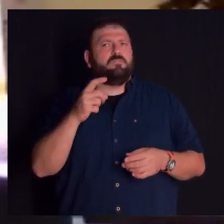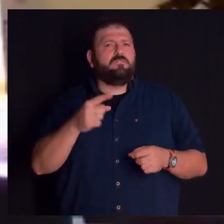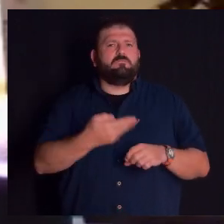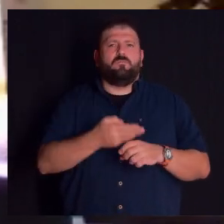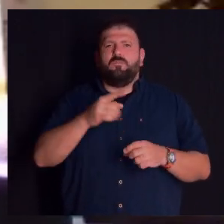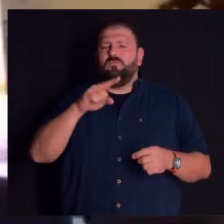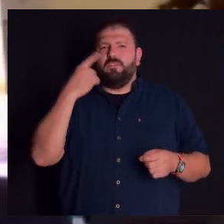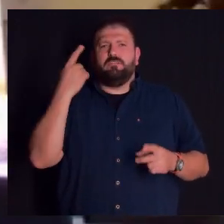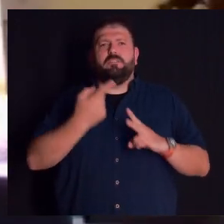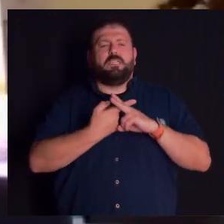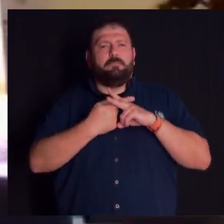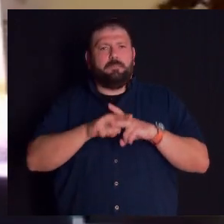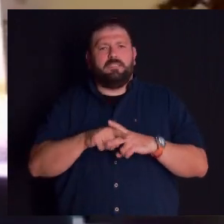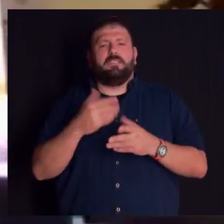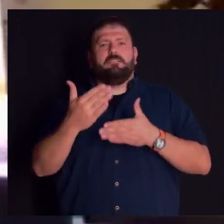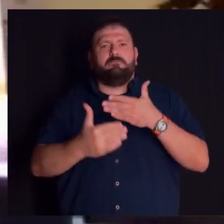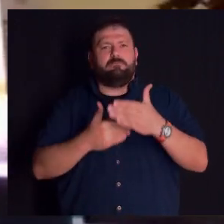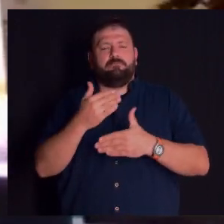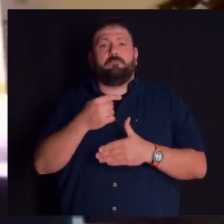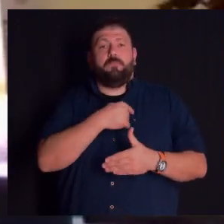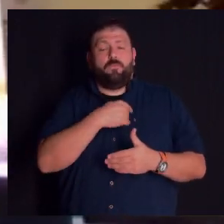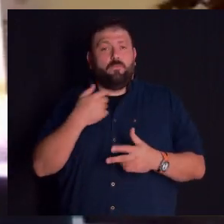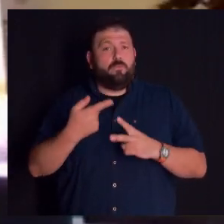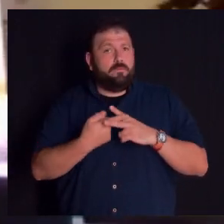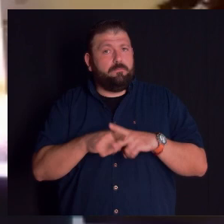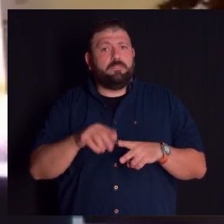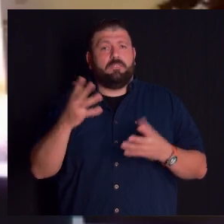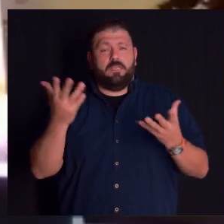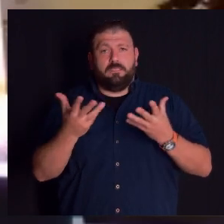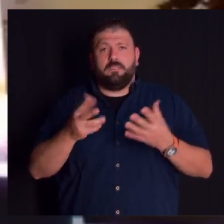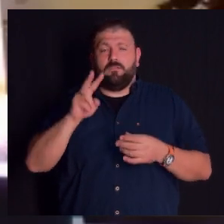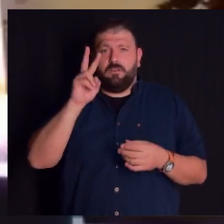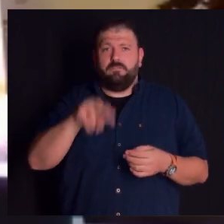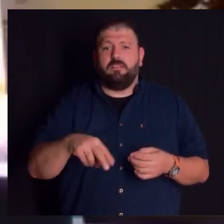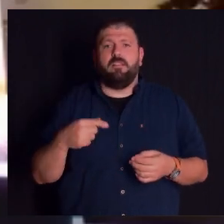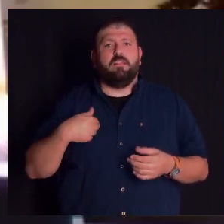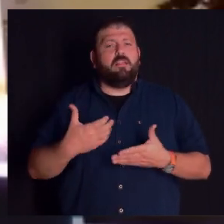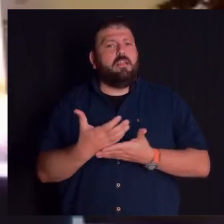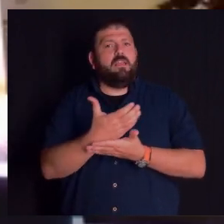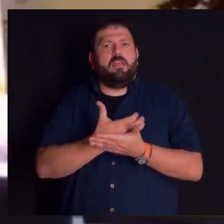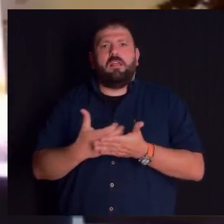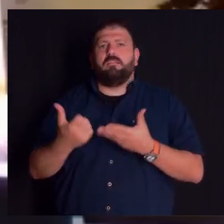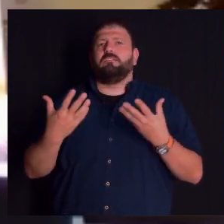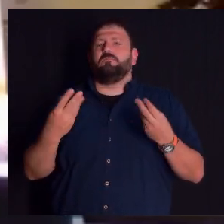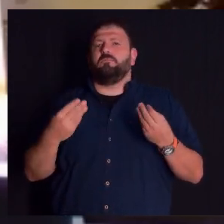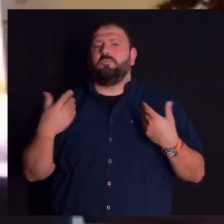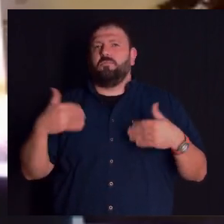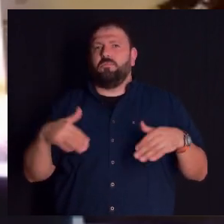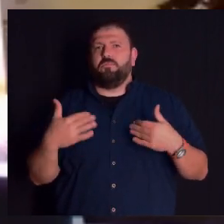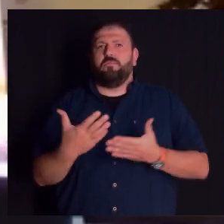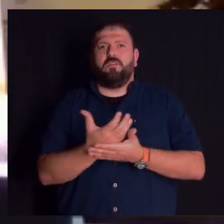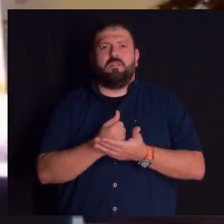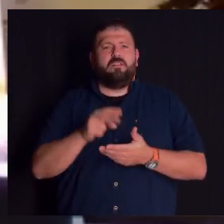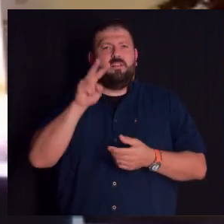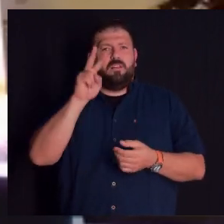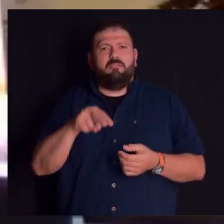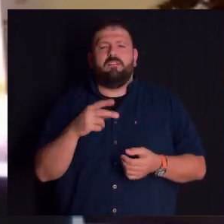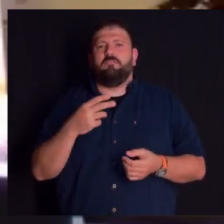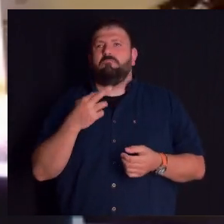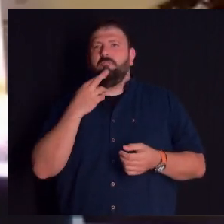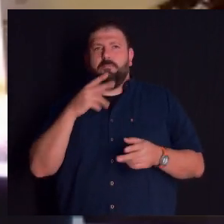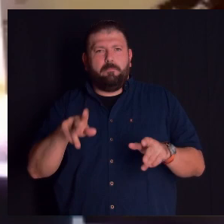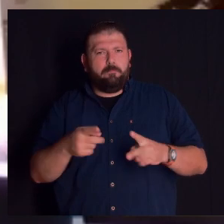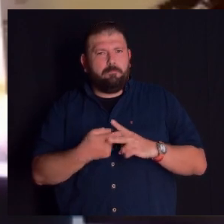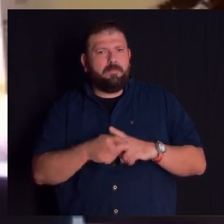cuestión de empezar a then hacerlo. you Y see yo lo that this empecé is a hacer y la very verdad easy. las ganancias fueron So the impresionantes. incomes Soy were del menudeo.